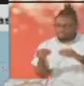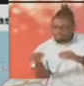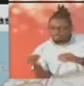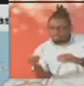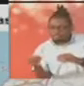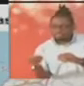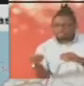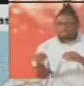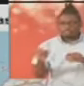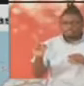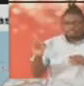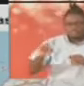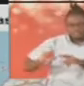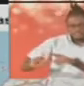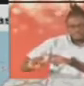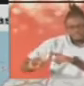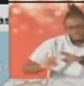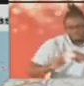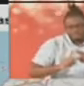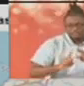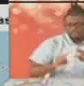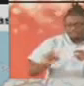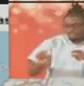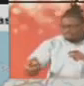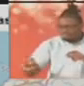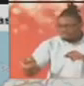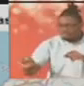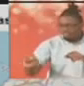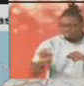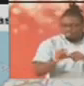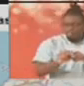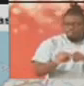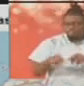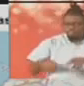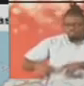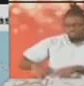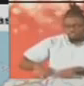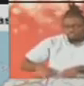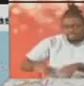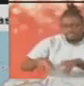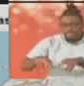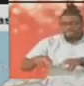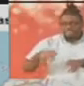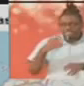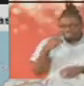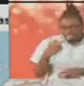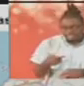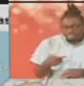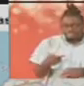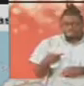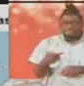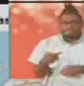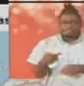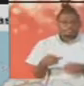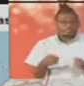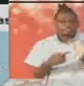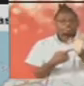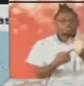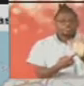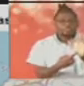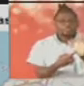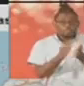parts of the county. In this case, we're seeing it more so along the road networks. This particular map represents the period Epi-weeks 5 and